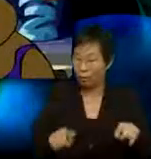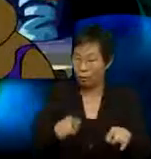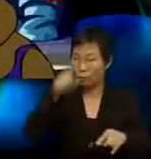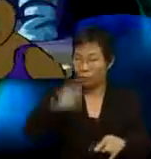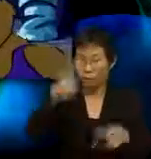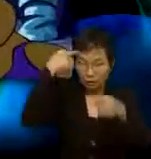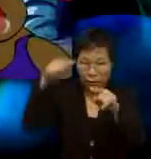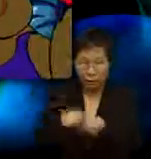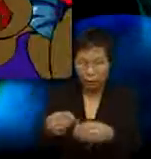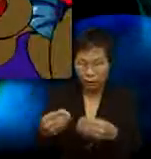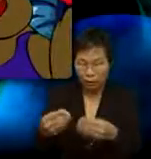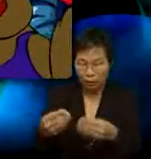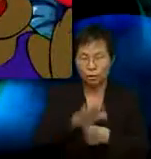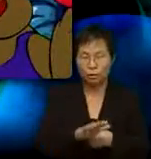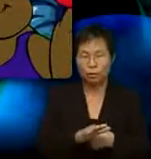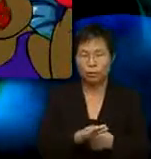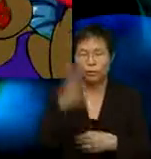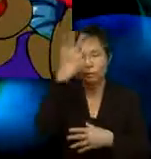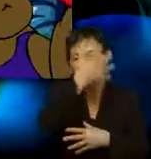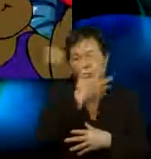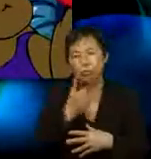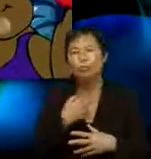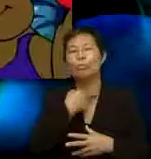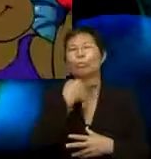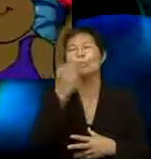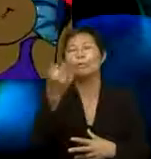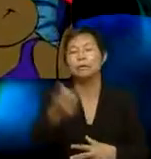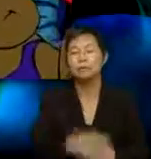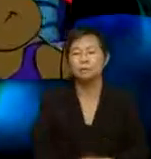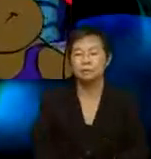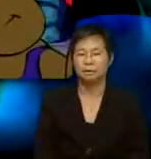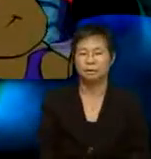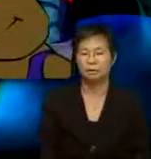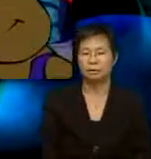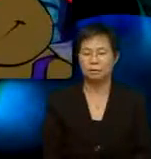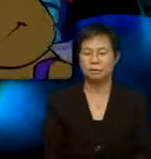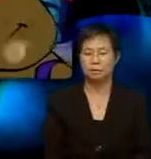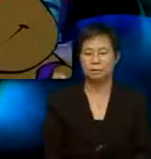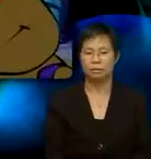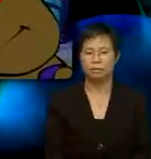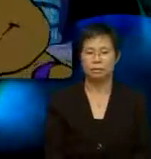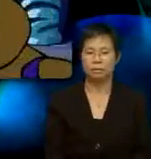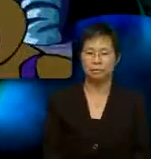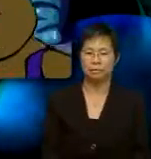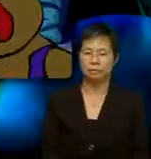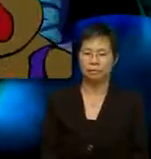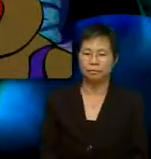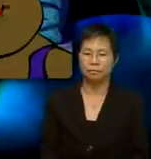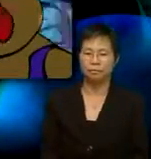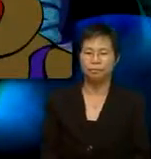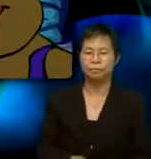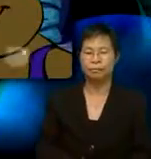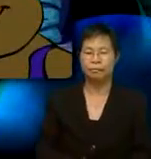must agree to give me your beautiful voice," replied the wicked sea witch.